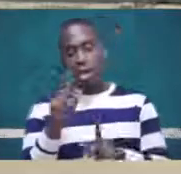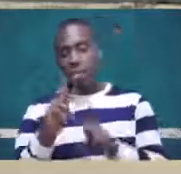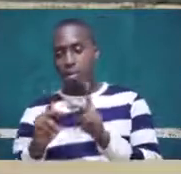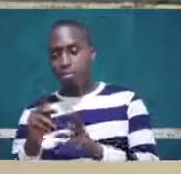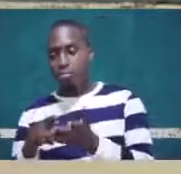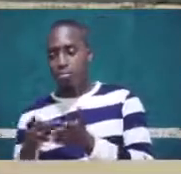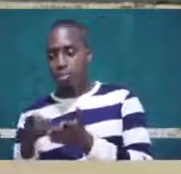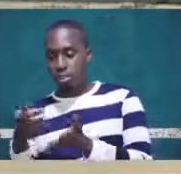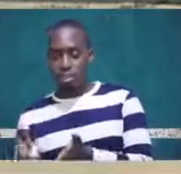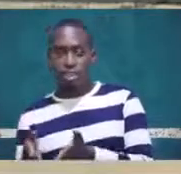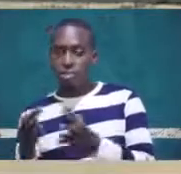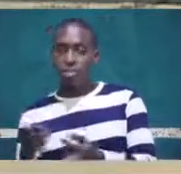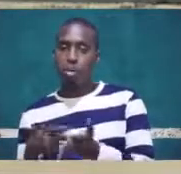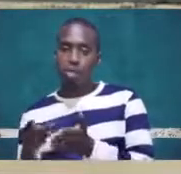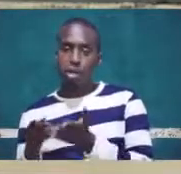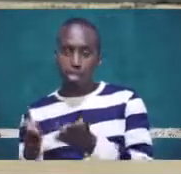and the price increased,